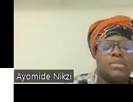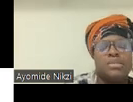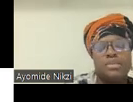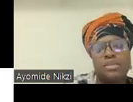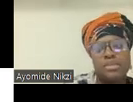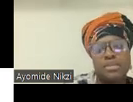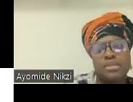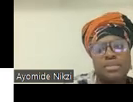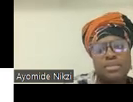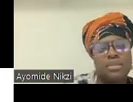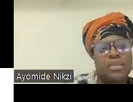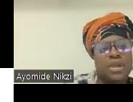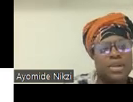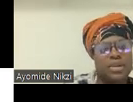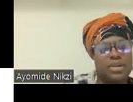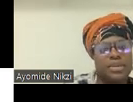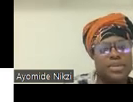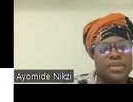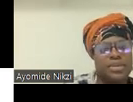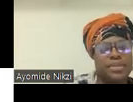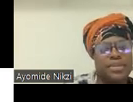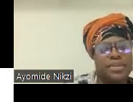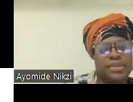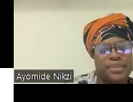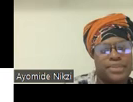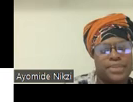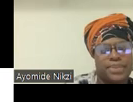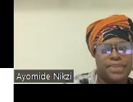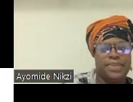If we could add another point saying something about